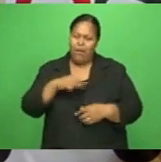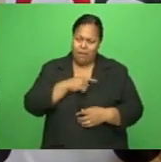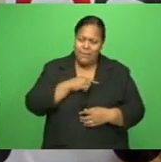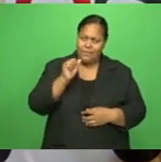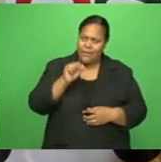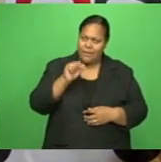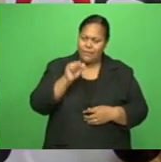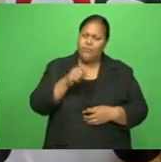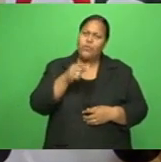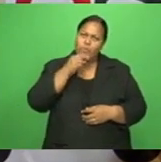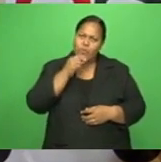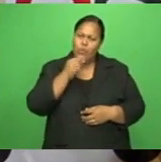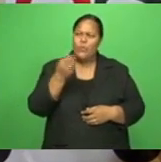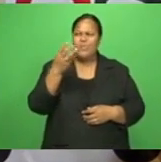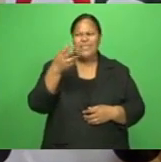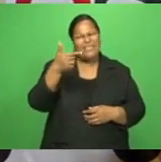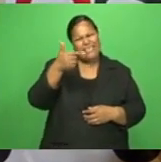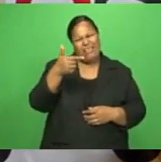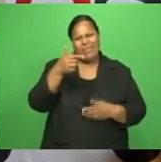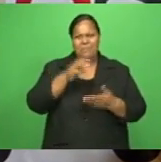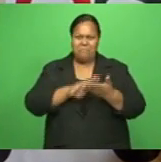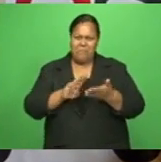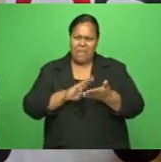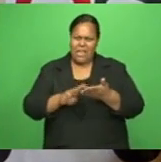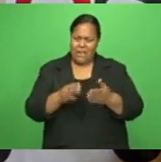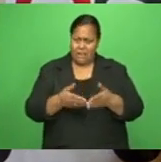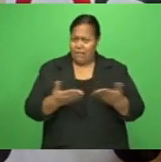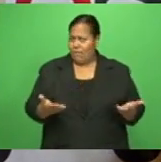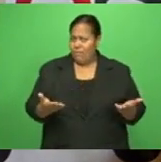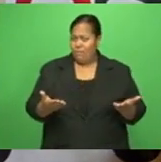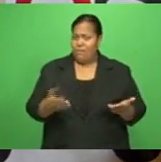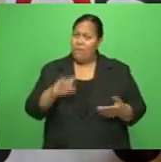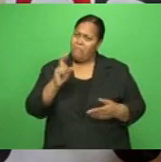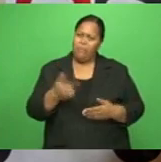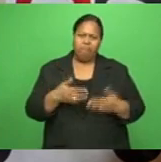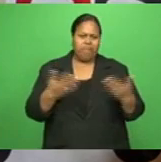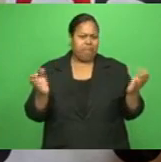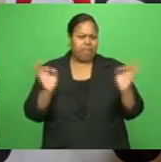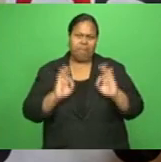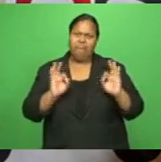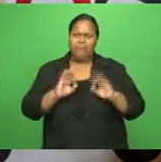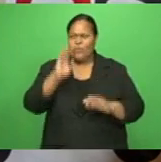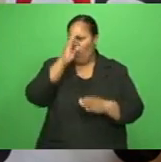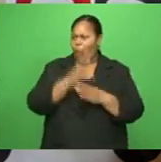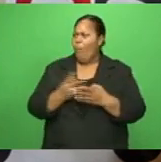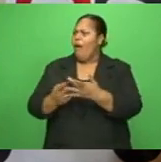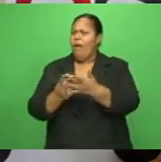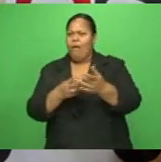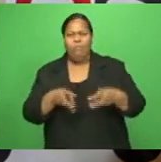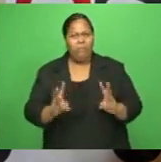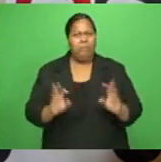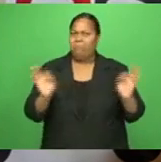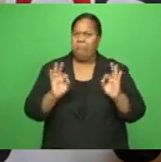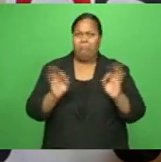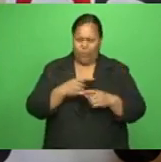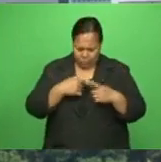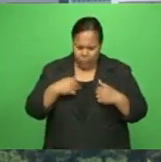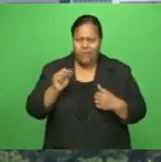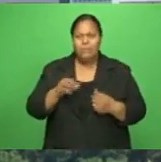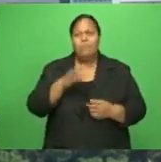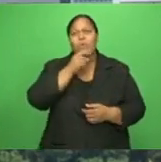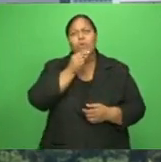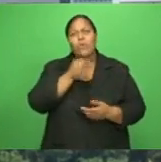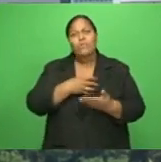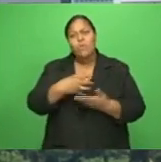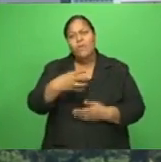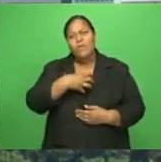reaching almost 7 billion. I see we got no other hope, no other way perhaps. We have to probably borrow more.